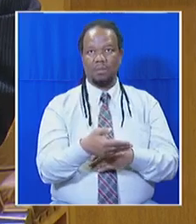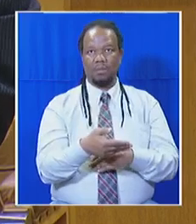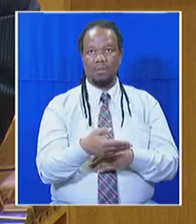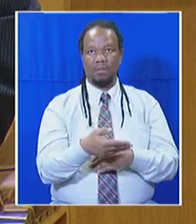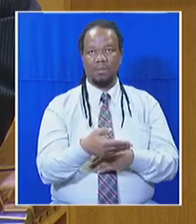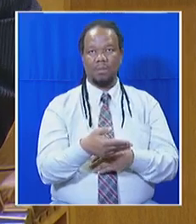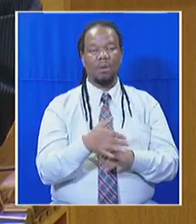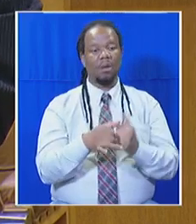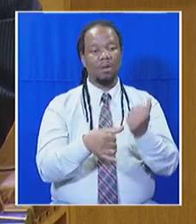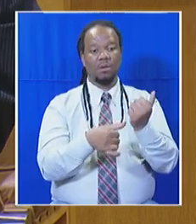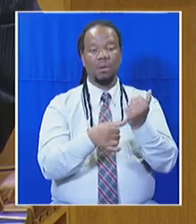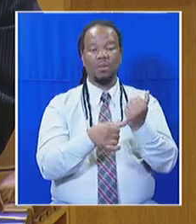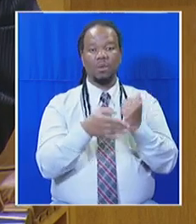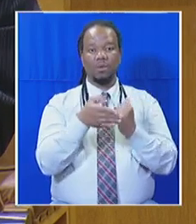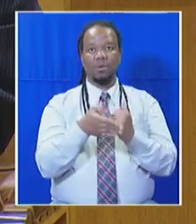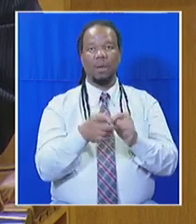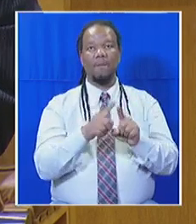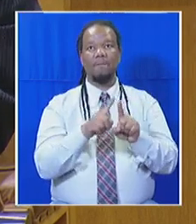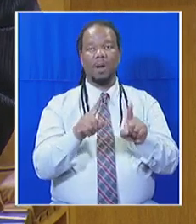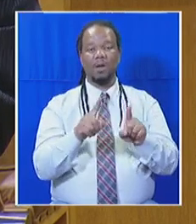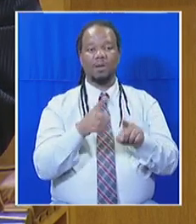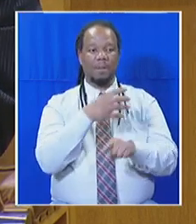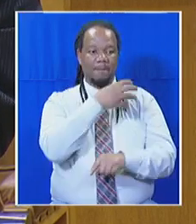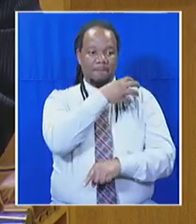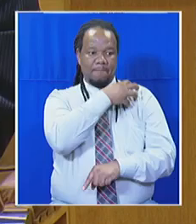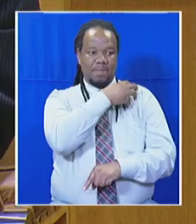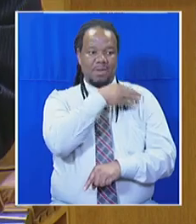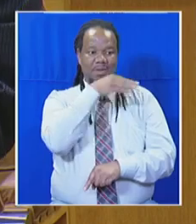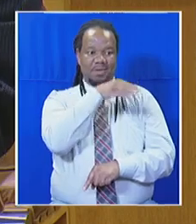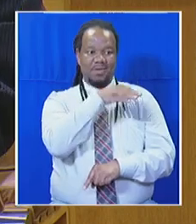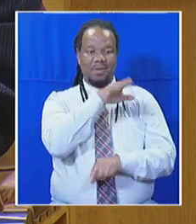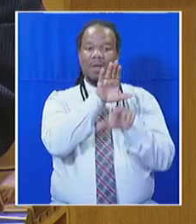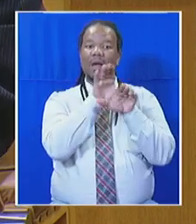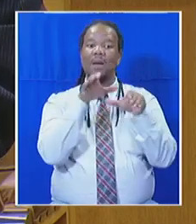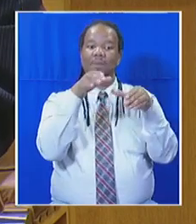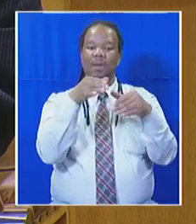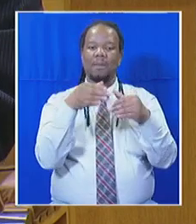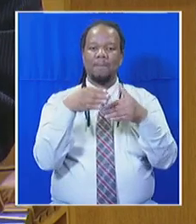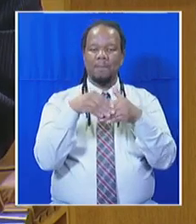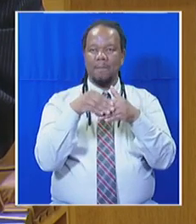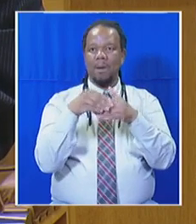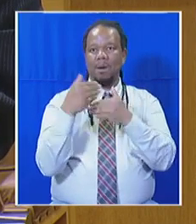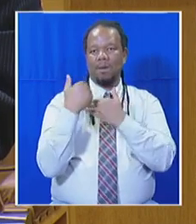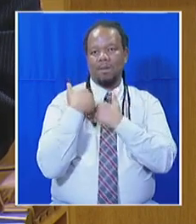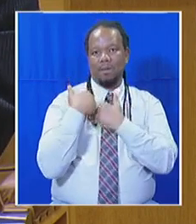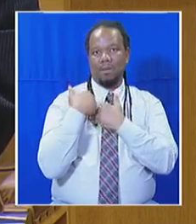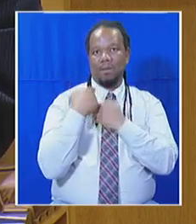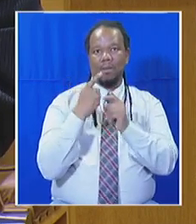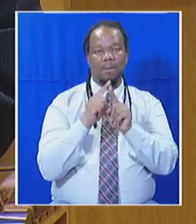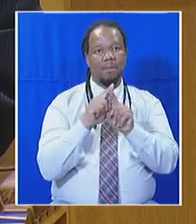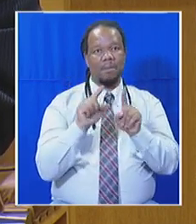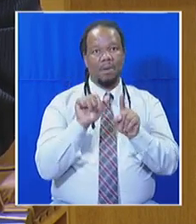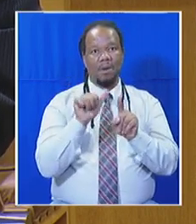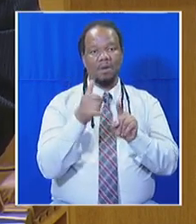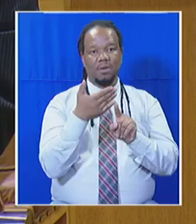We know the Deputy is here, but really the Minister is the Cabinet member responsible, and we therefore feel that we're being prejudiced in terms of our